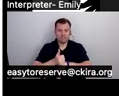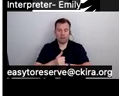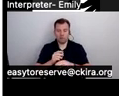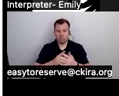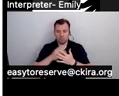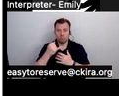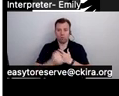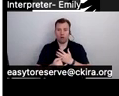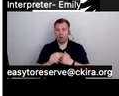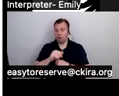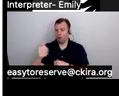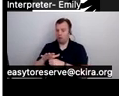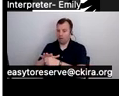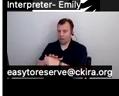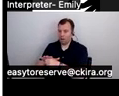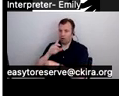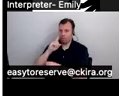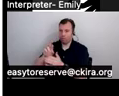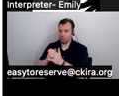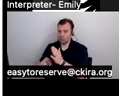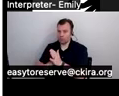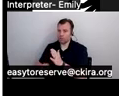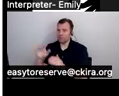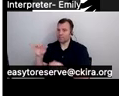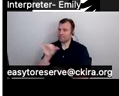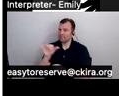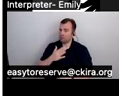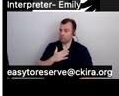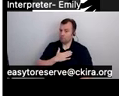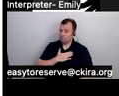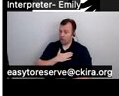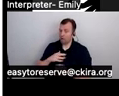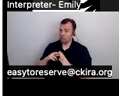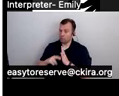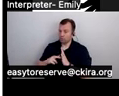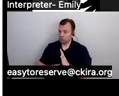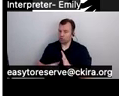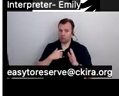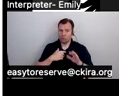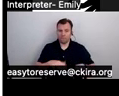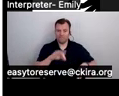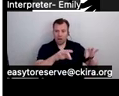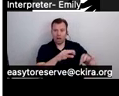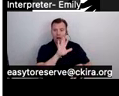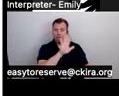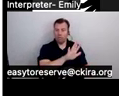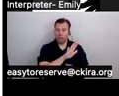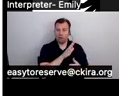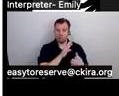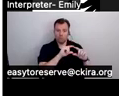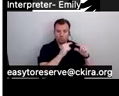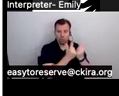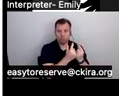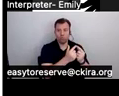other areas of research that are similar to mine, to find the institute or different